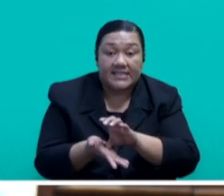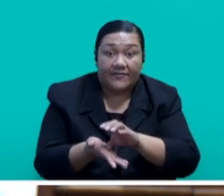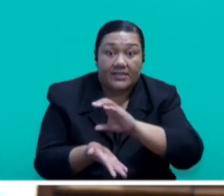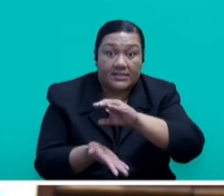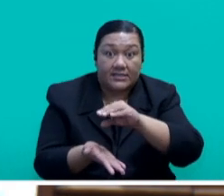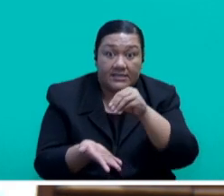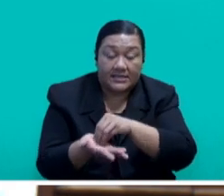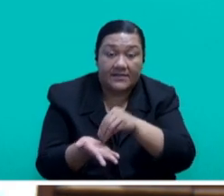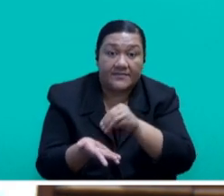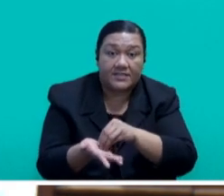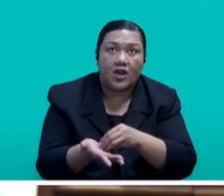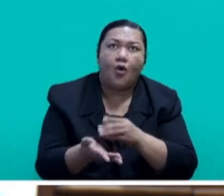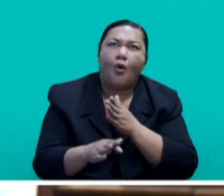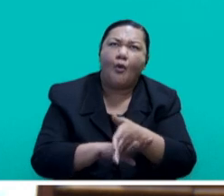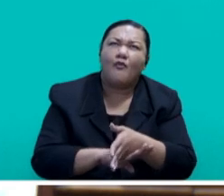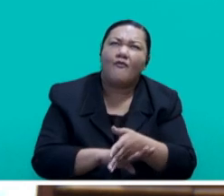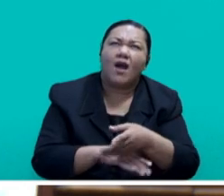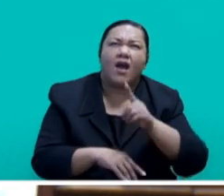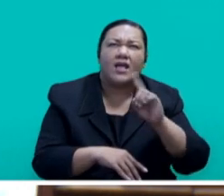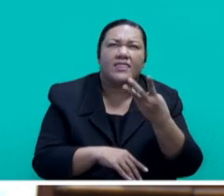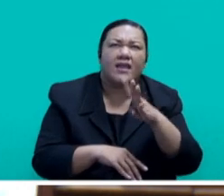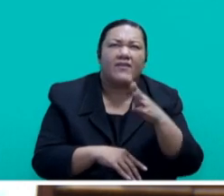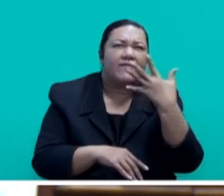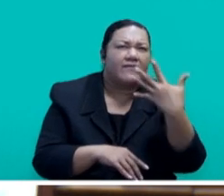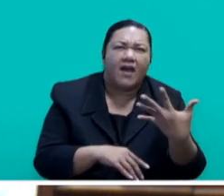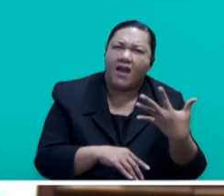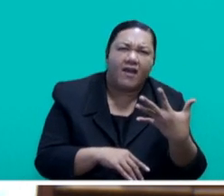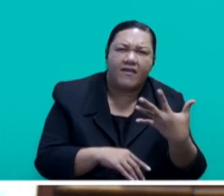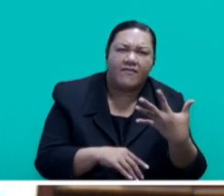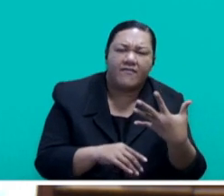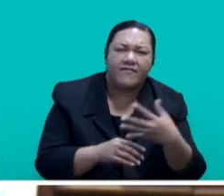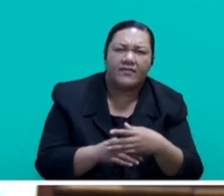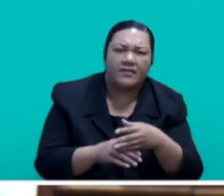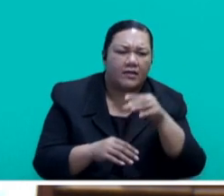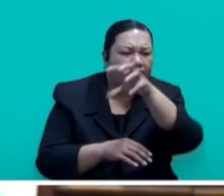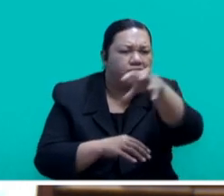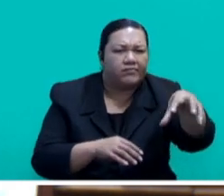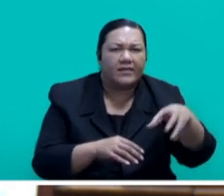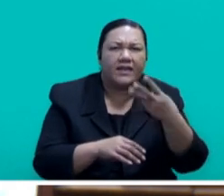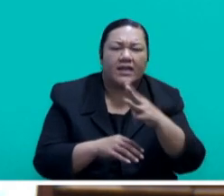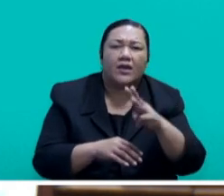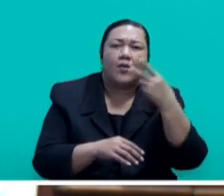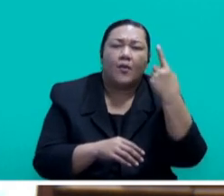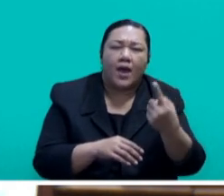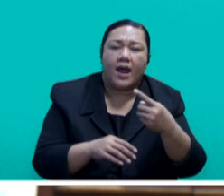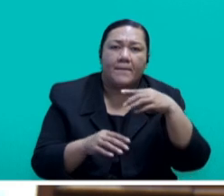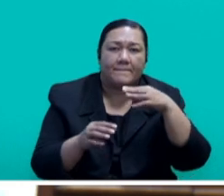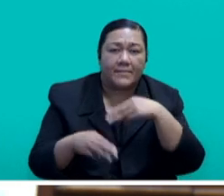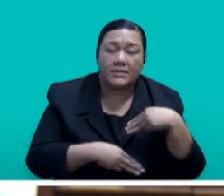of over 35,000, spread across 31 ministries, 50 departments